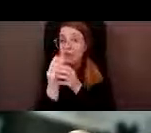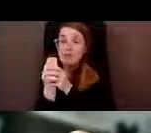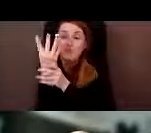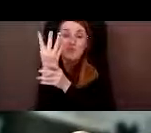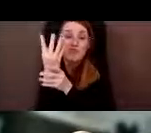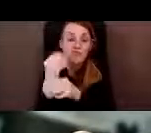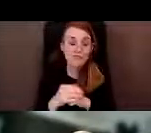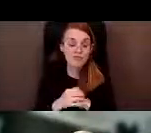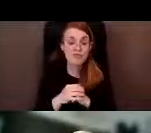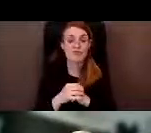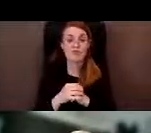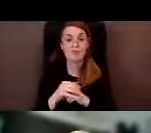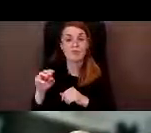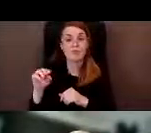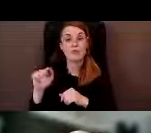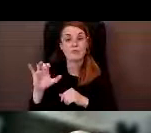break,